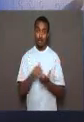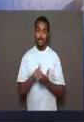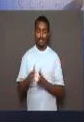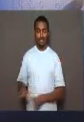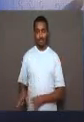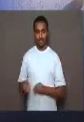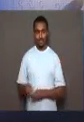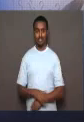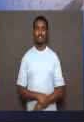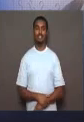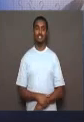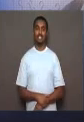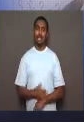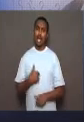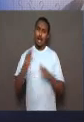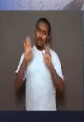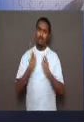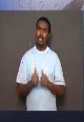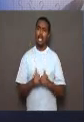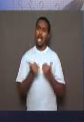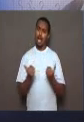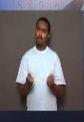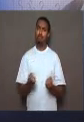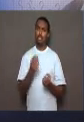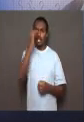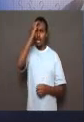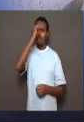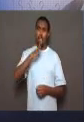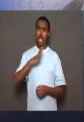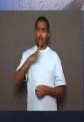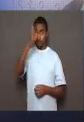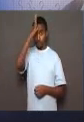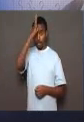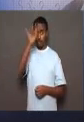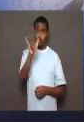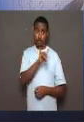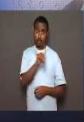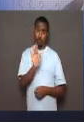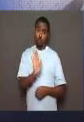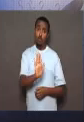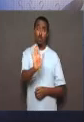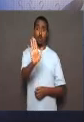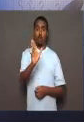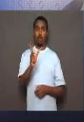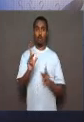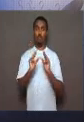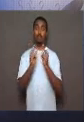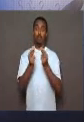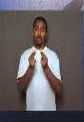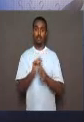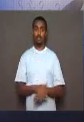Hello again, students. I wonder how much the man has in common with your own